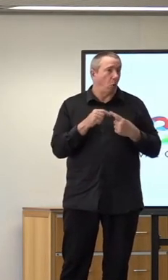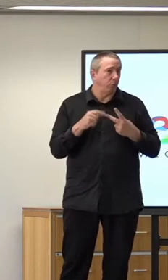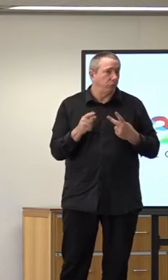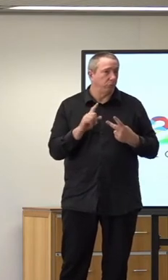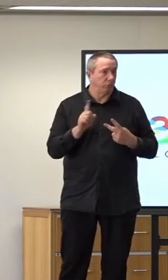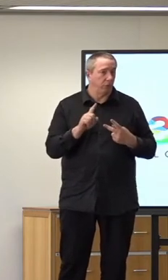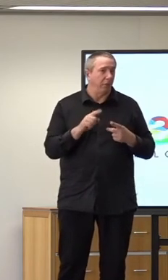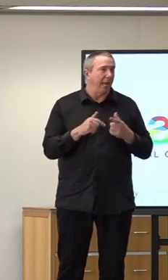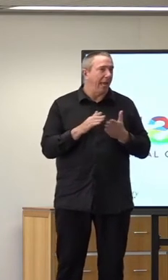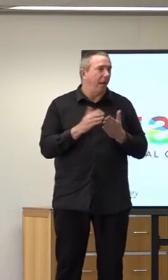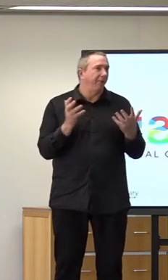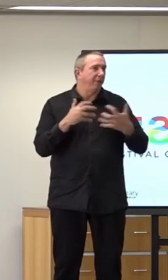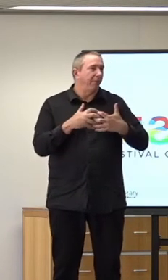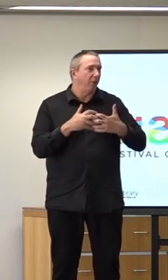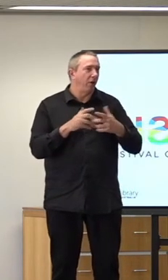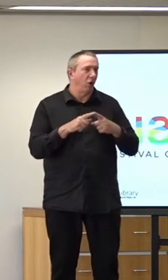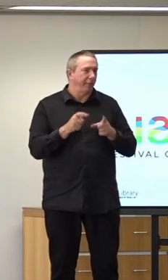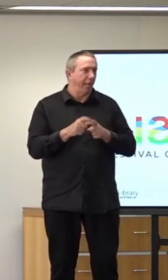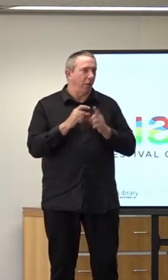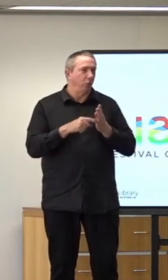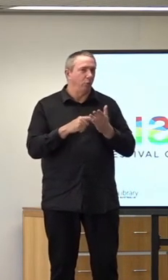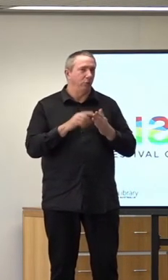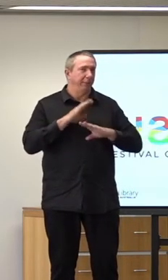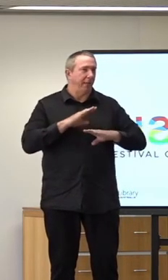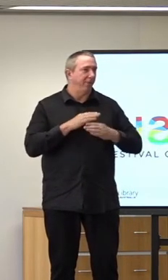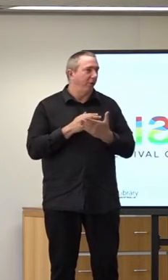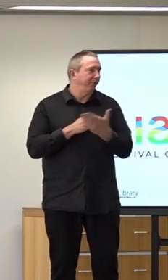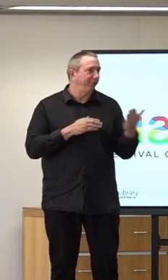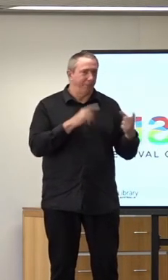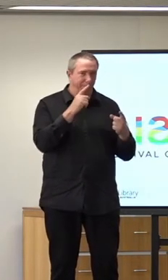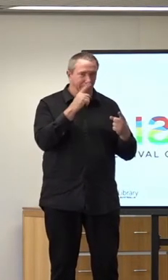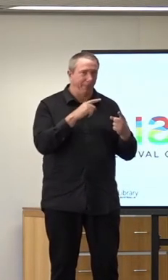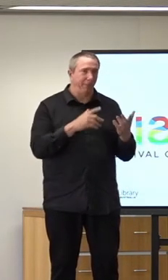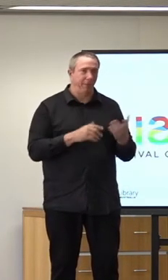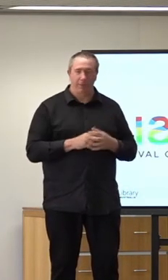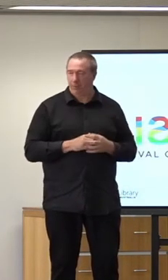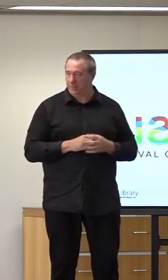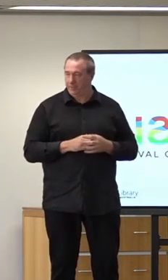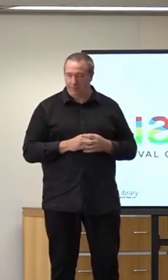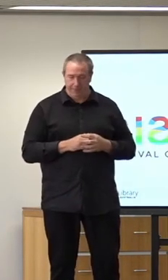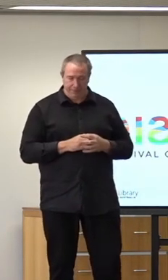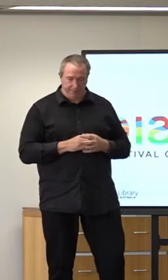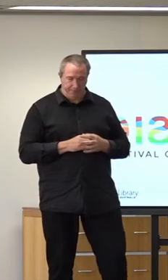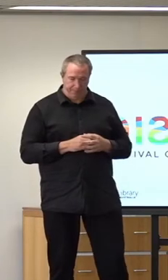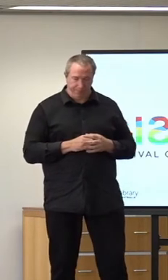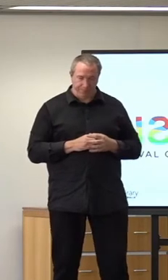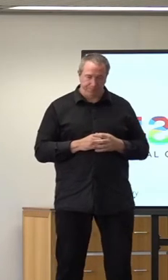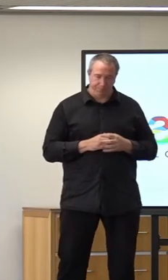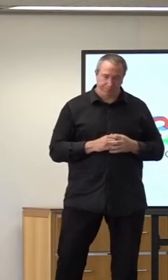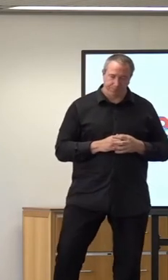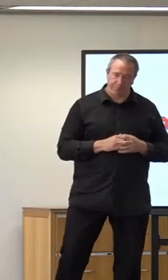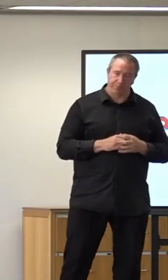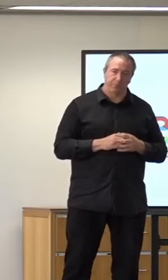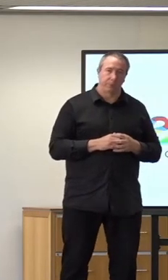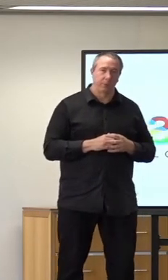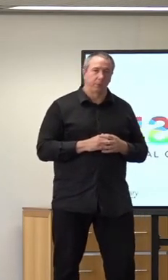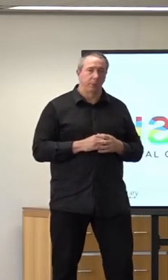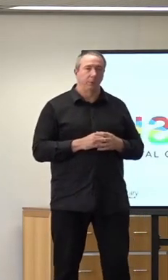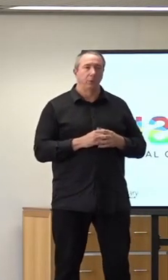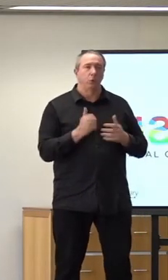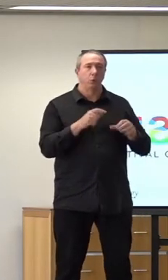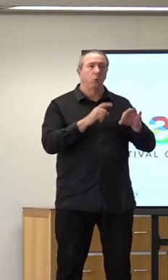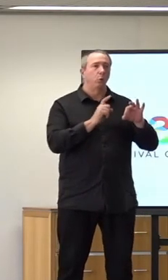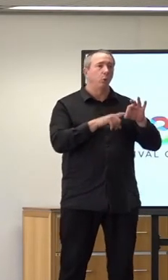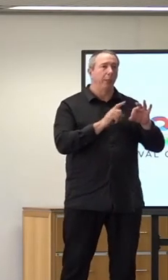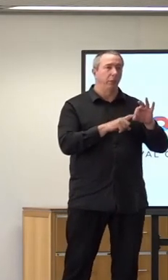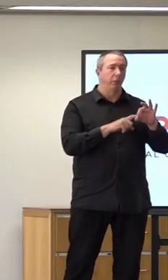your, it's pretty difficult job to satisfy that many visitors, right? And it's a really good question, and